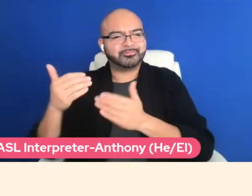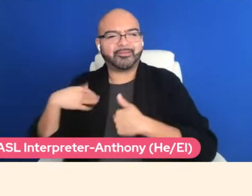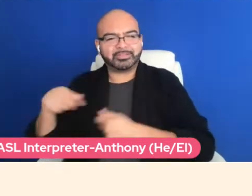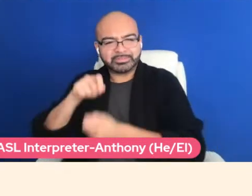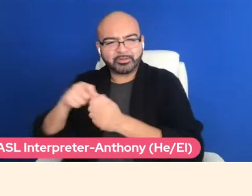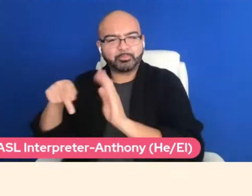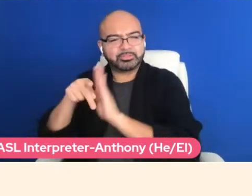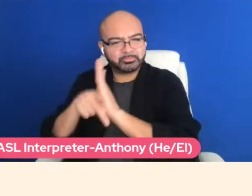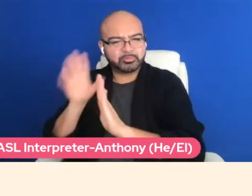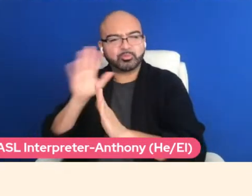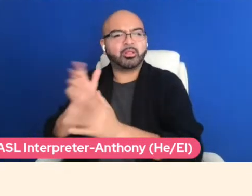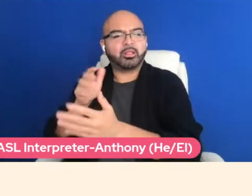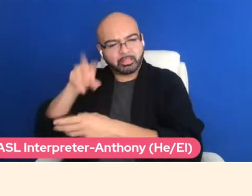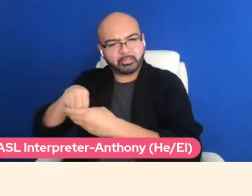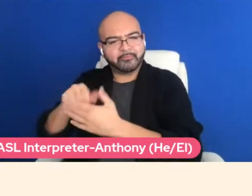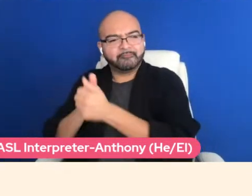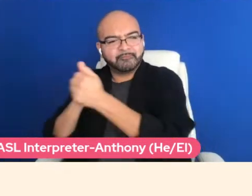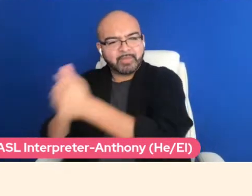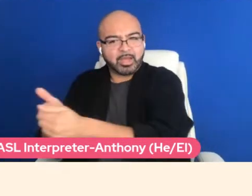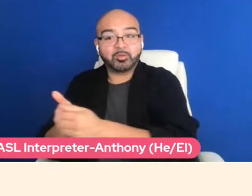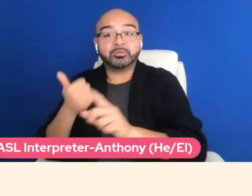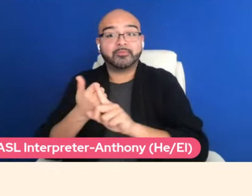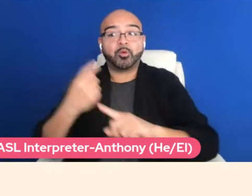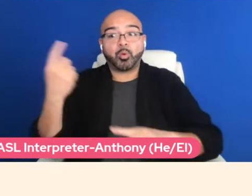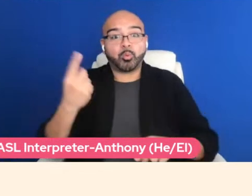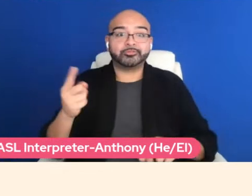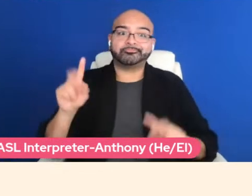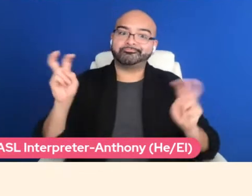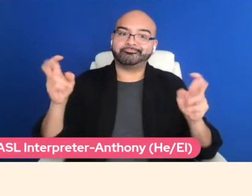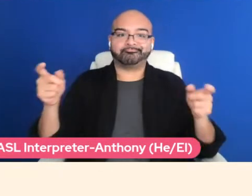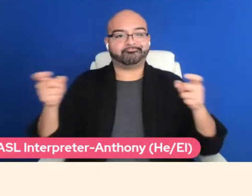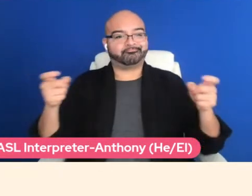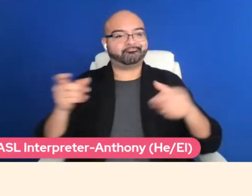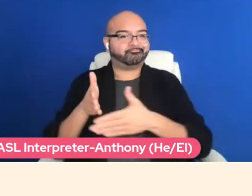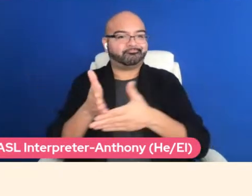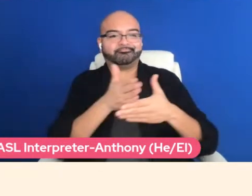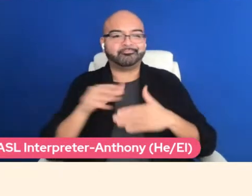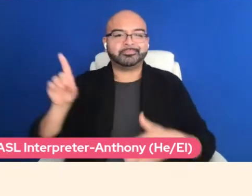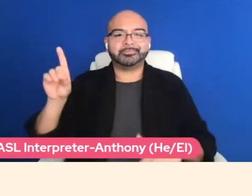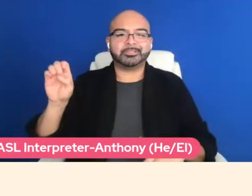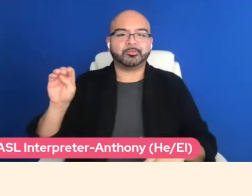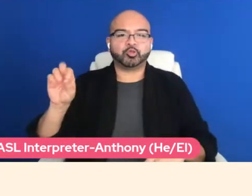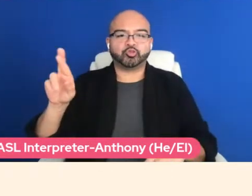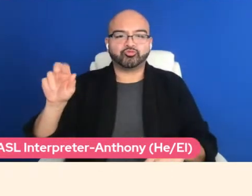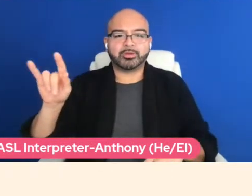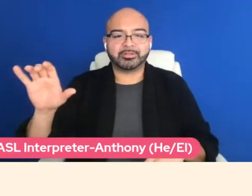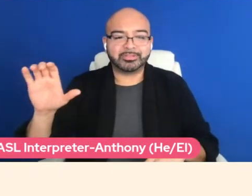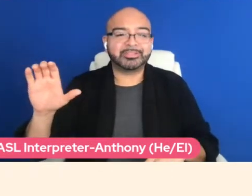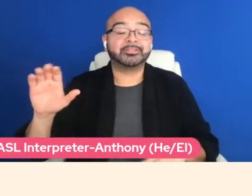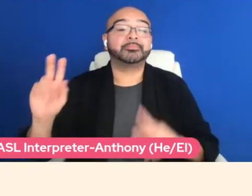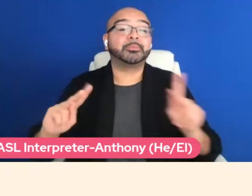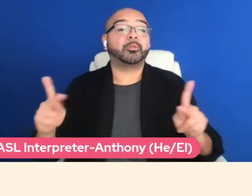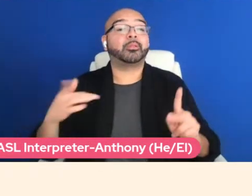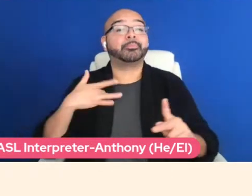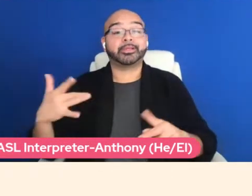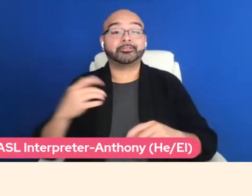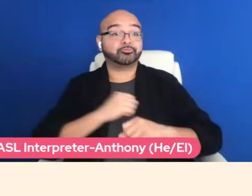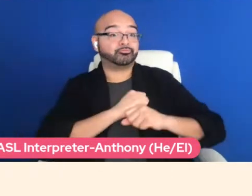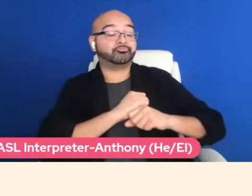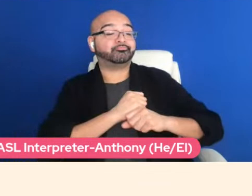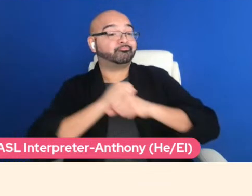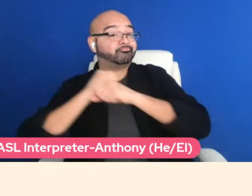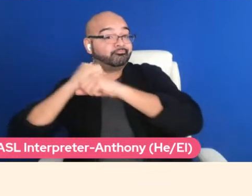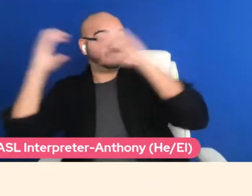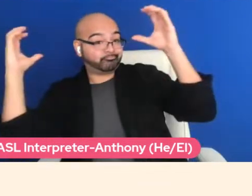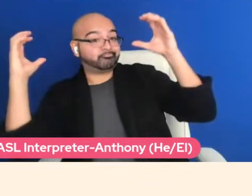Is it always democratic? Um, Sometimes people think cooperatives are very soft